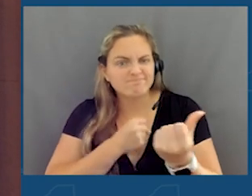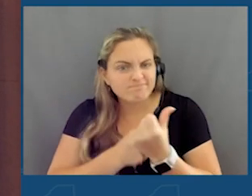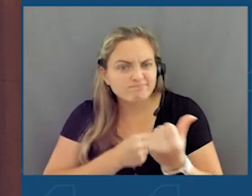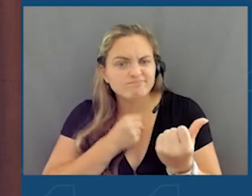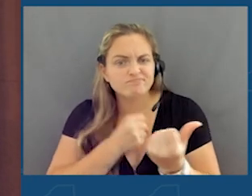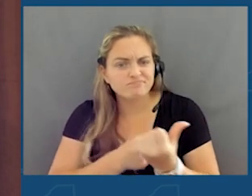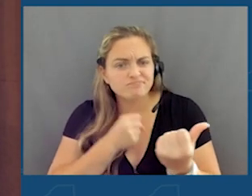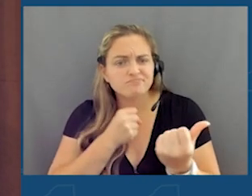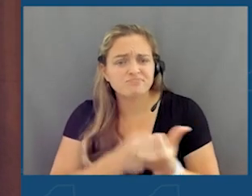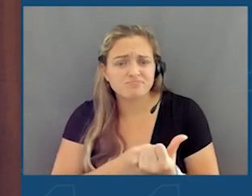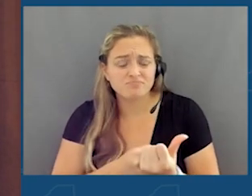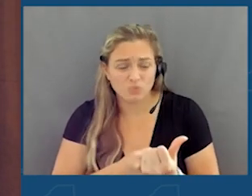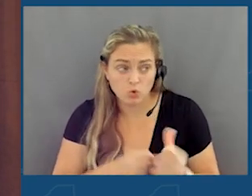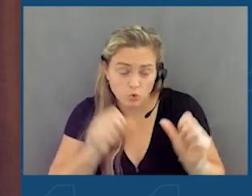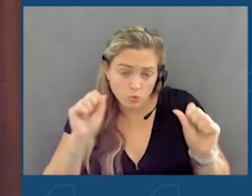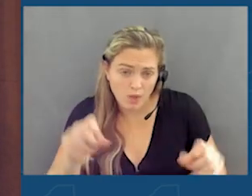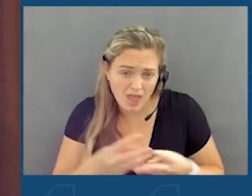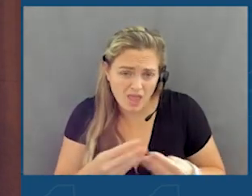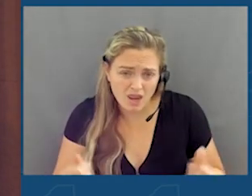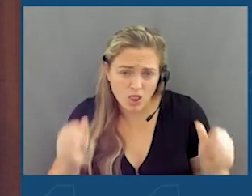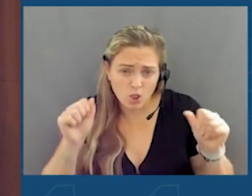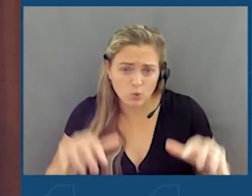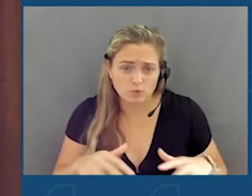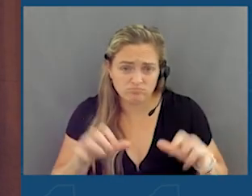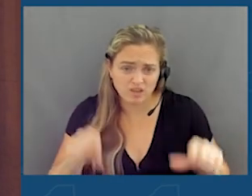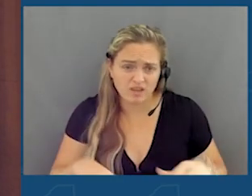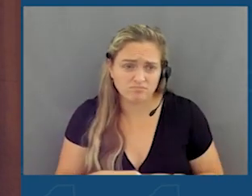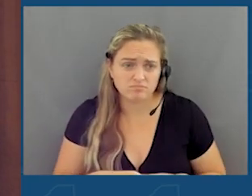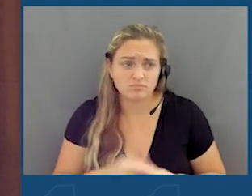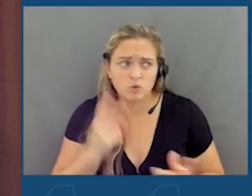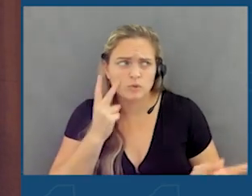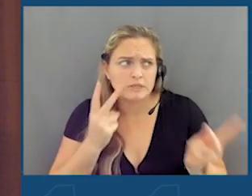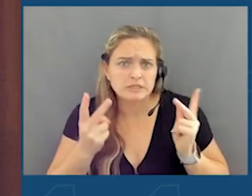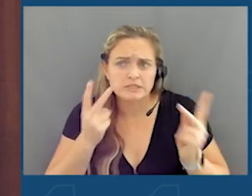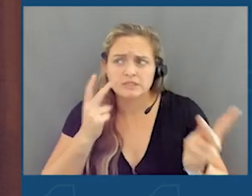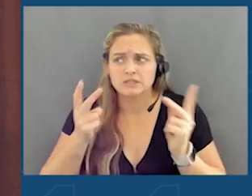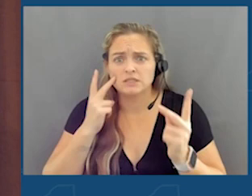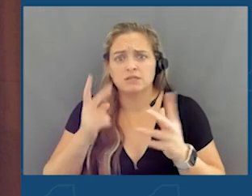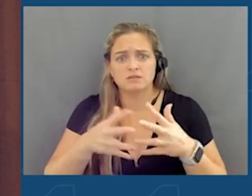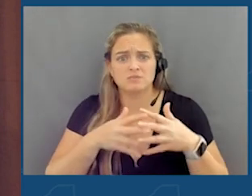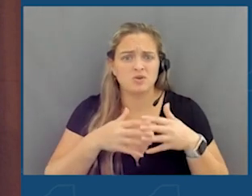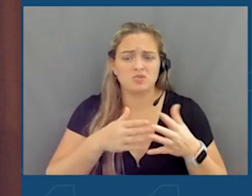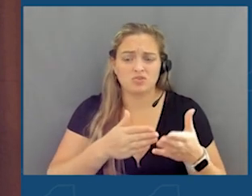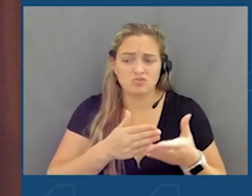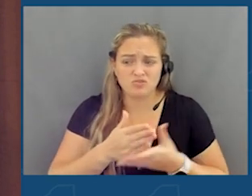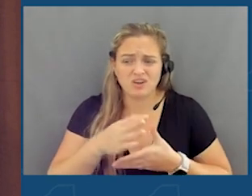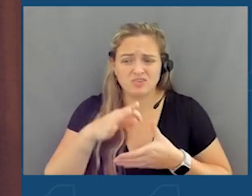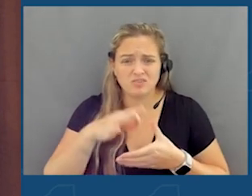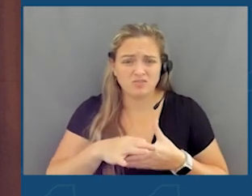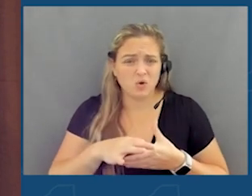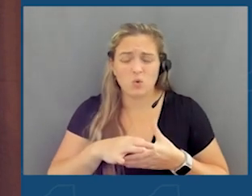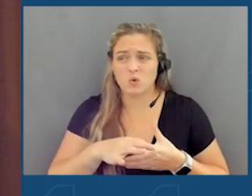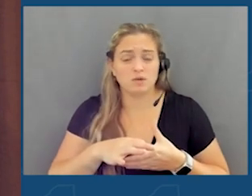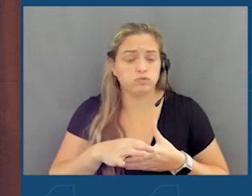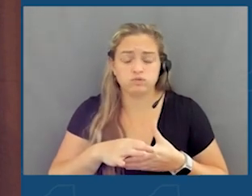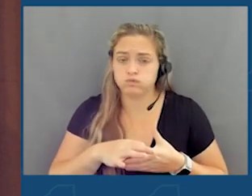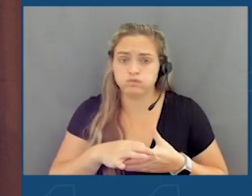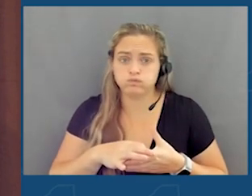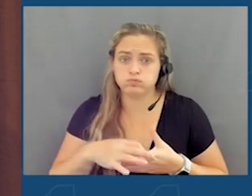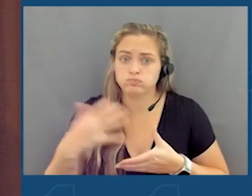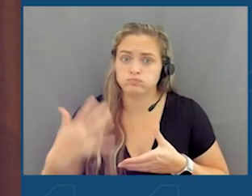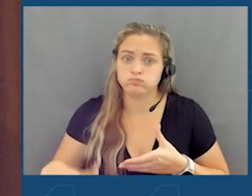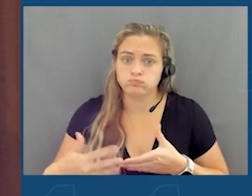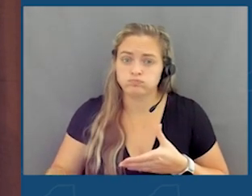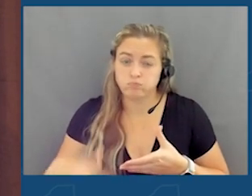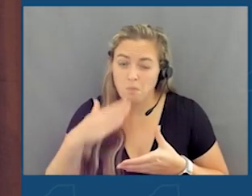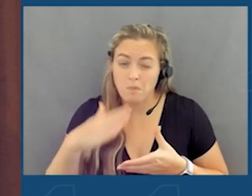it can slip away. Because as we're seeing all across America, the right to vote is literally under attack. I could not have